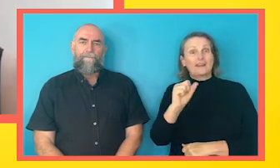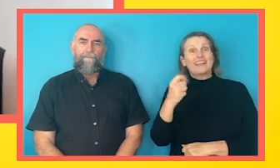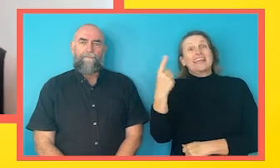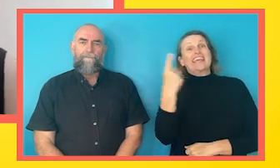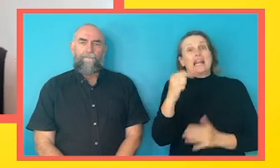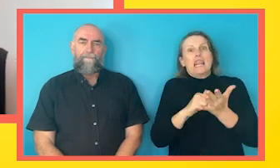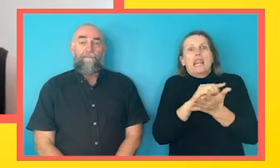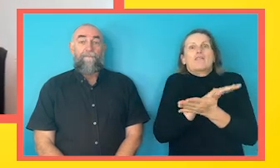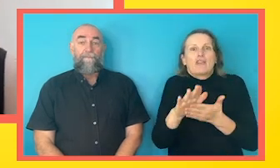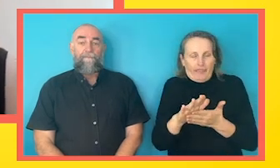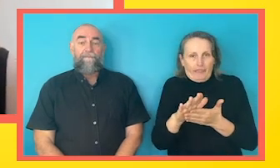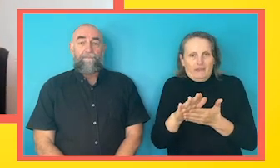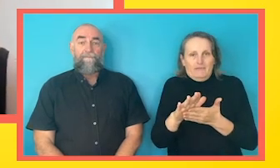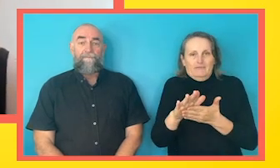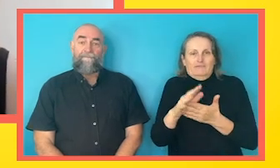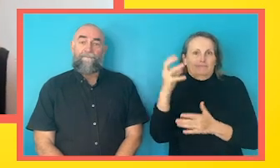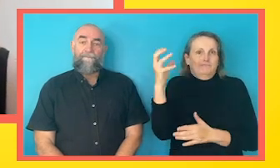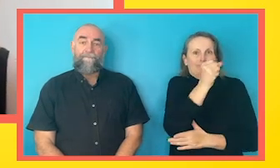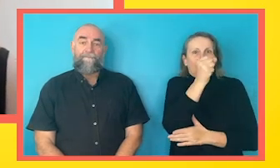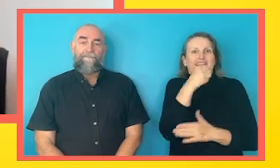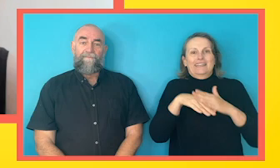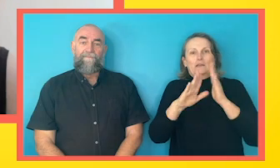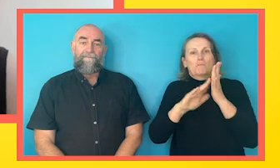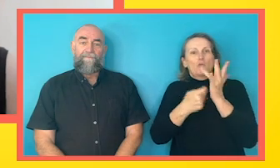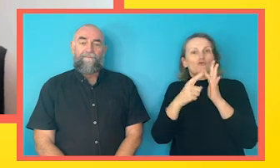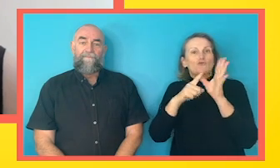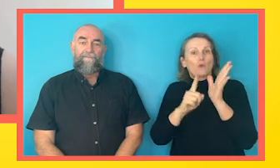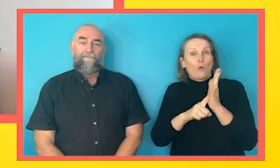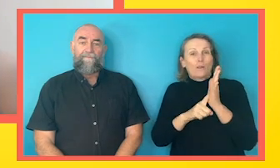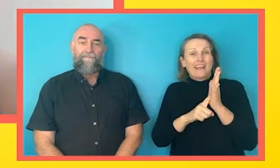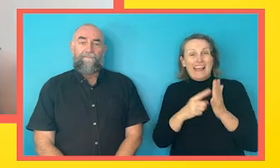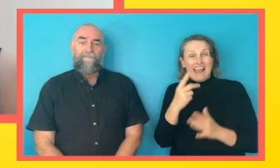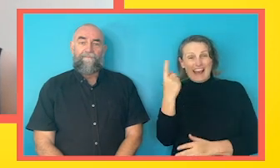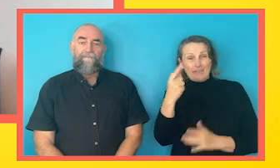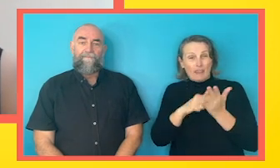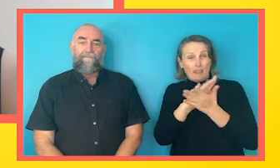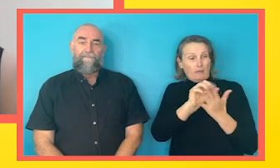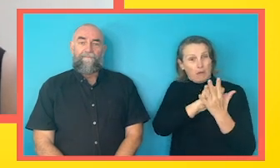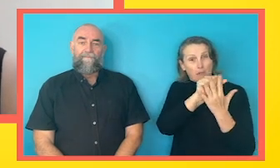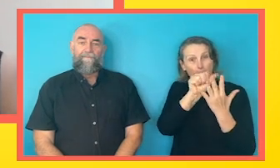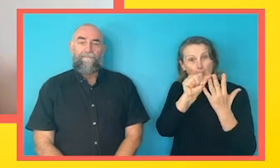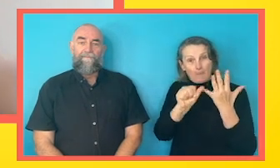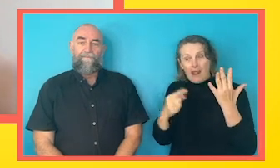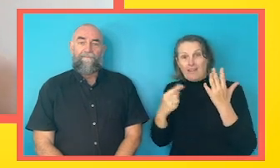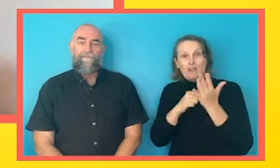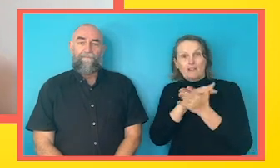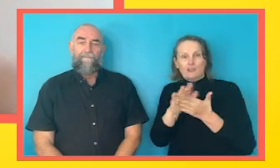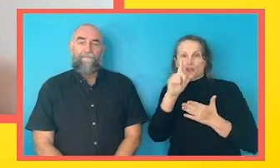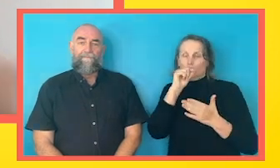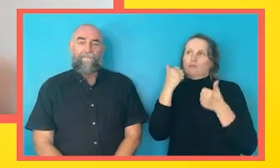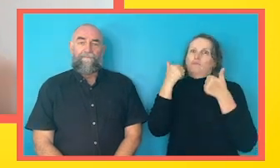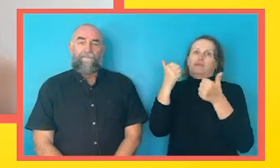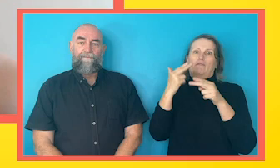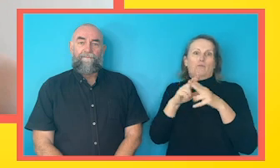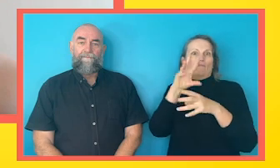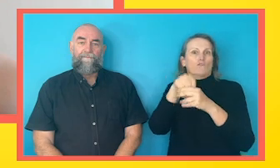victory at the World Triathlon Paris Series in Montreal. So this is giving her a flying start to the Paris Paralympic qualification.